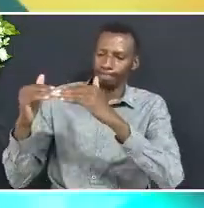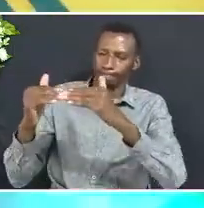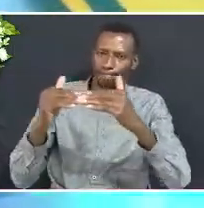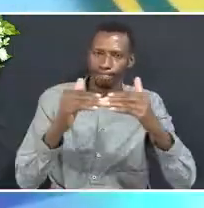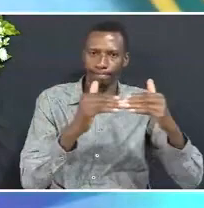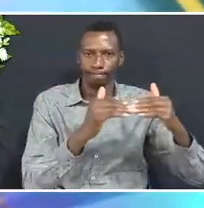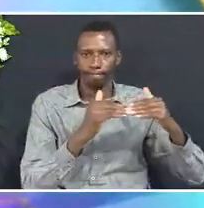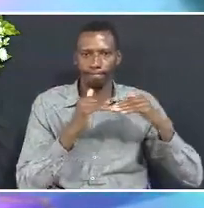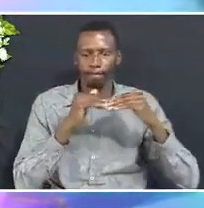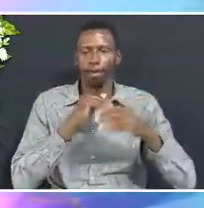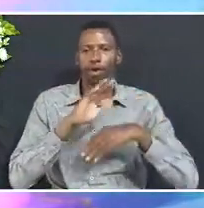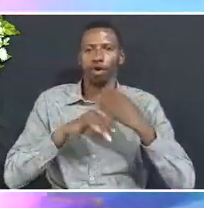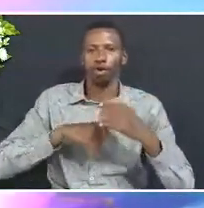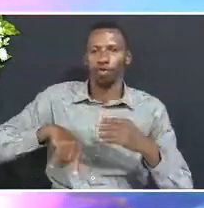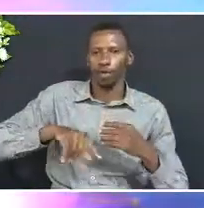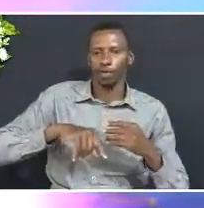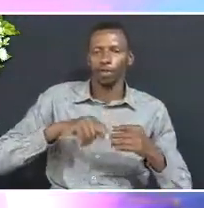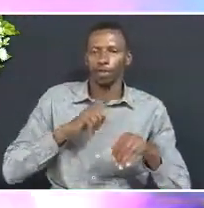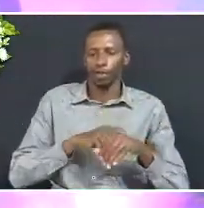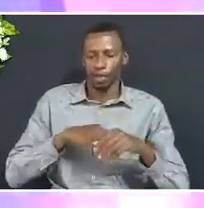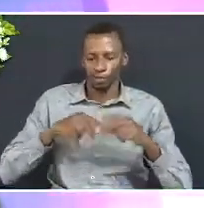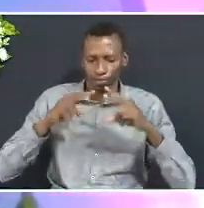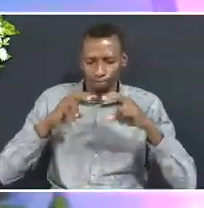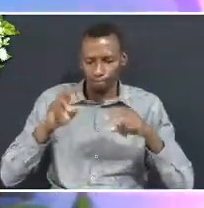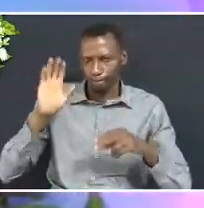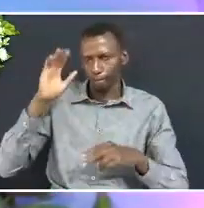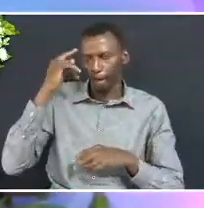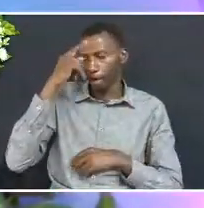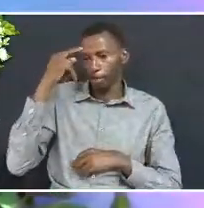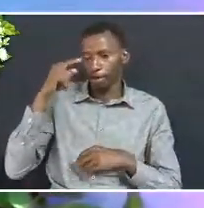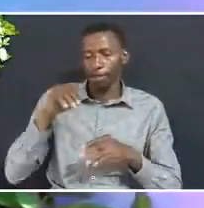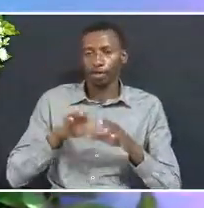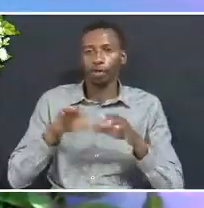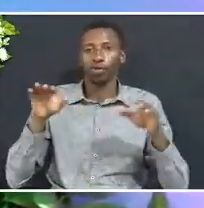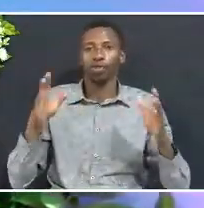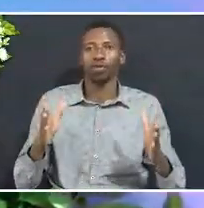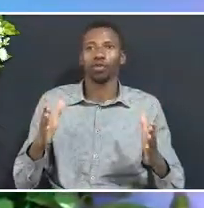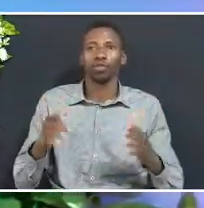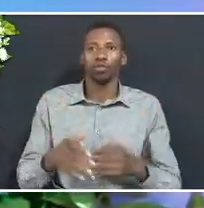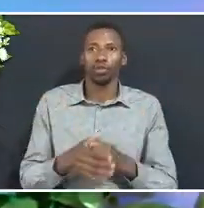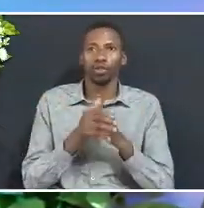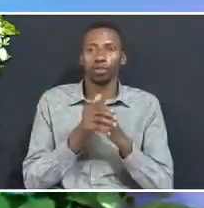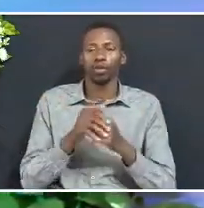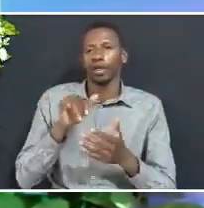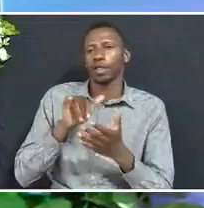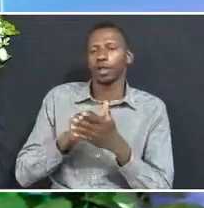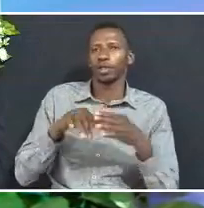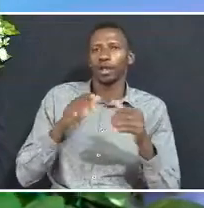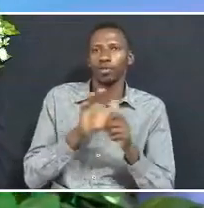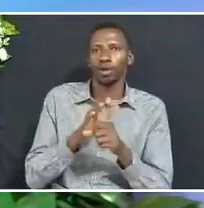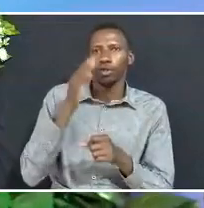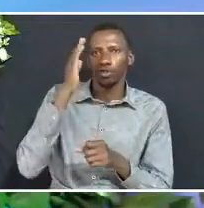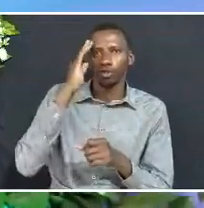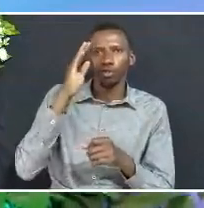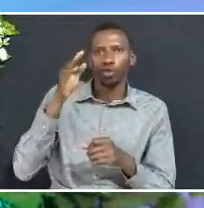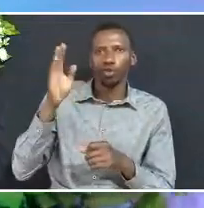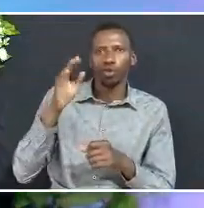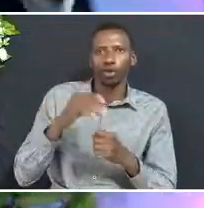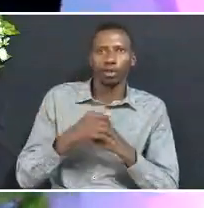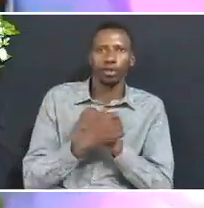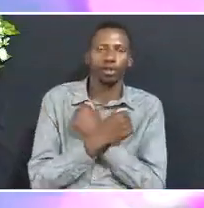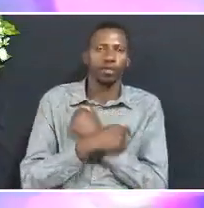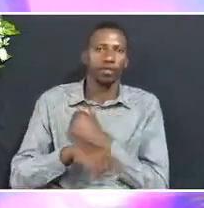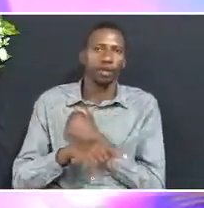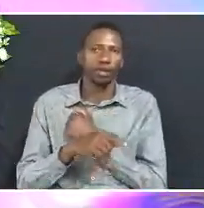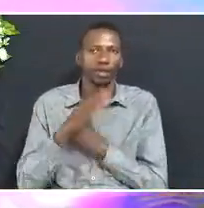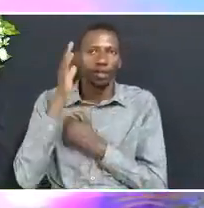moment we seek of his face at the altar of worship, it's when we know how much the Lord loves us and get to know the purposes